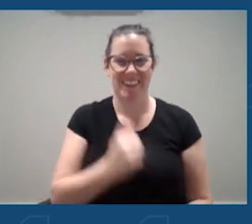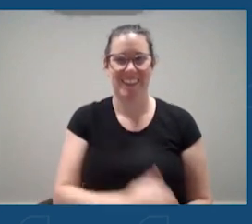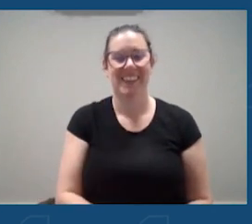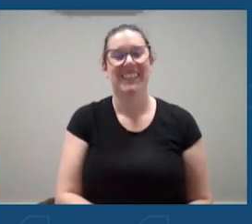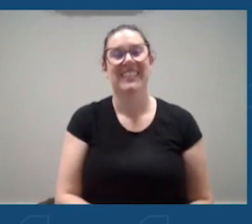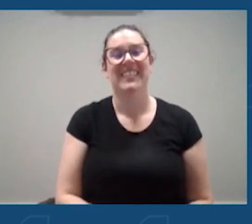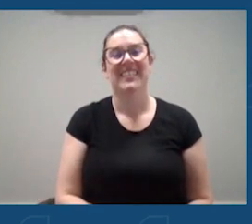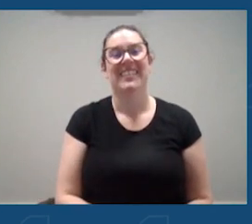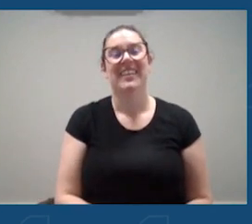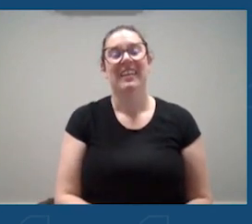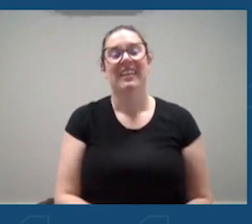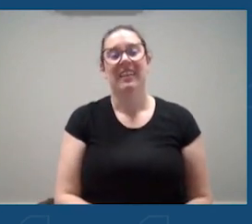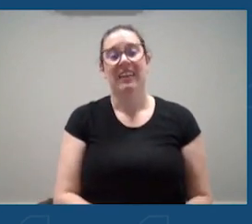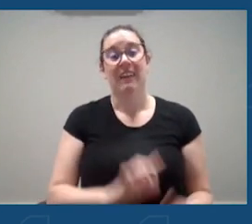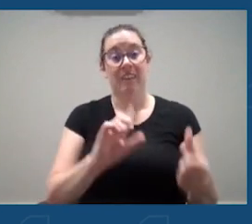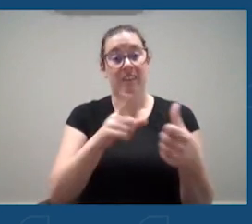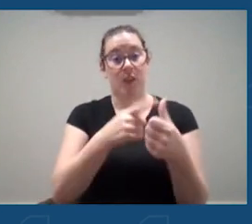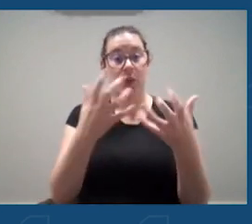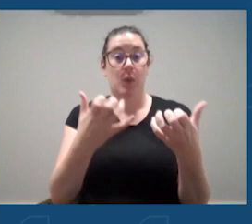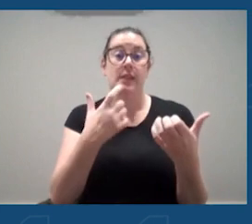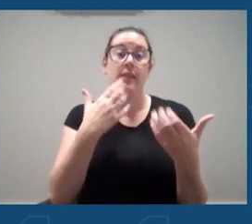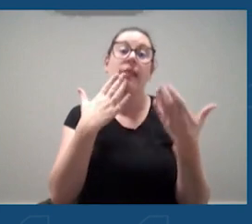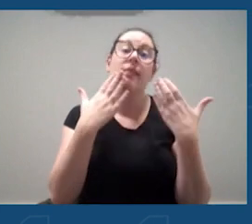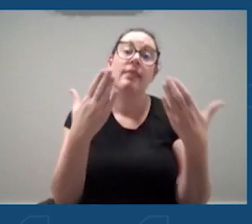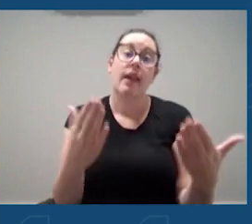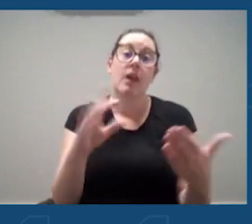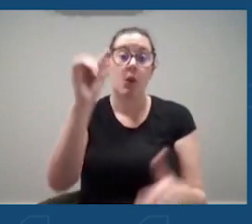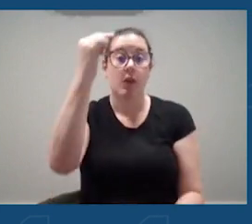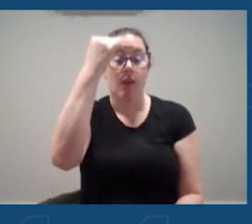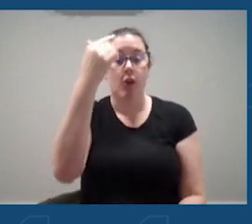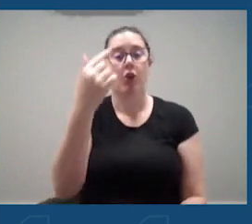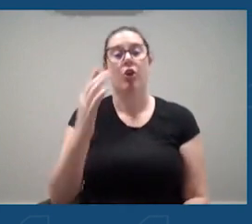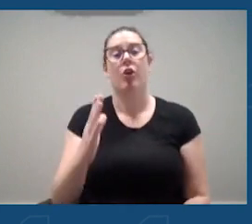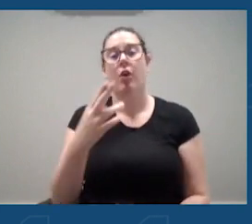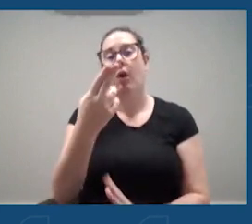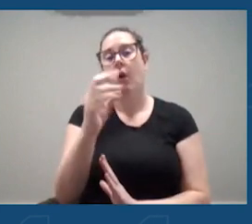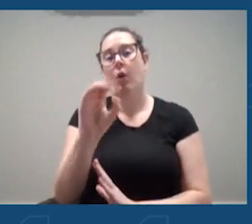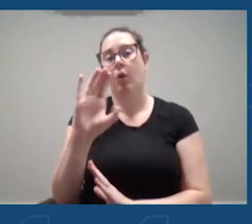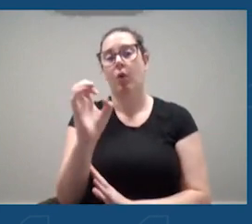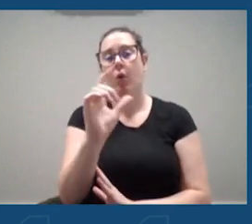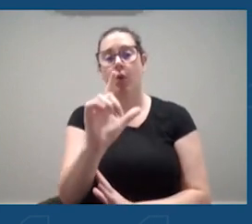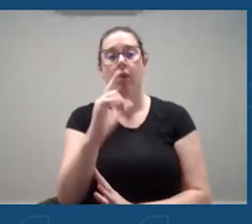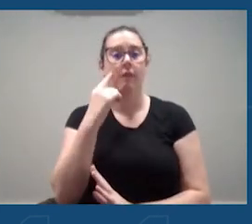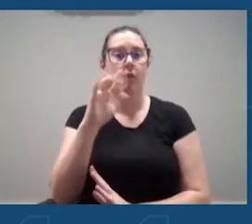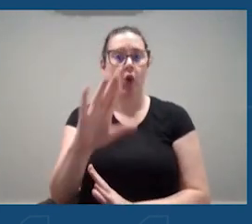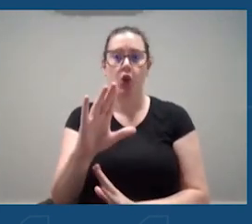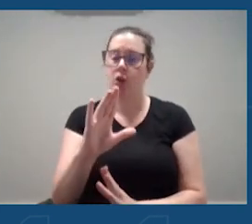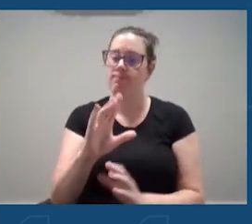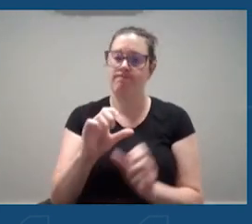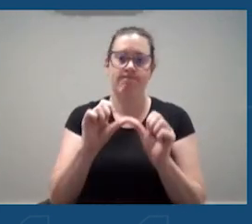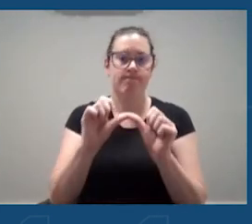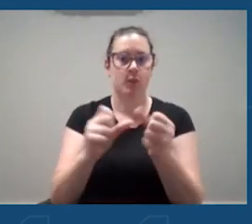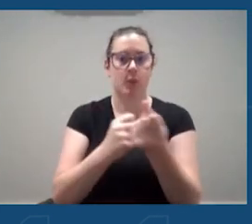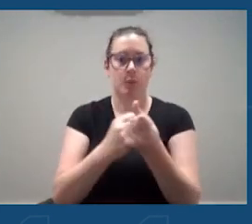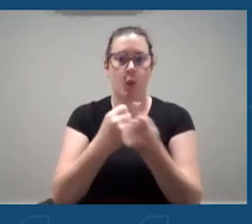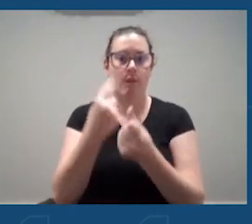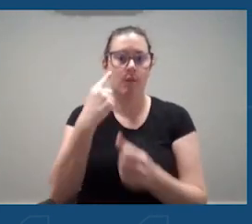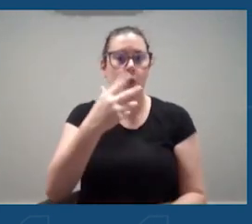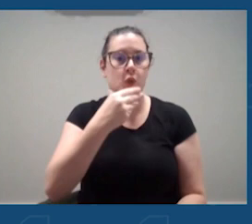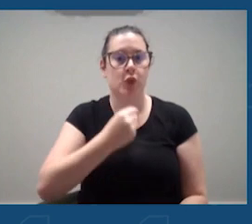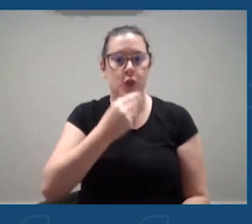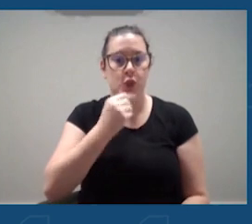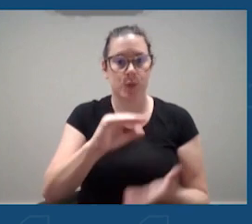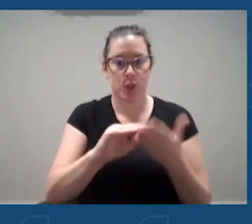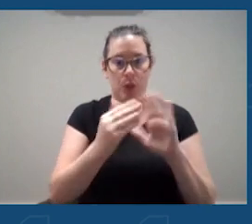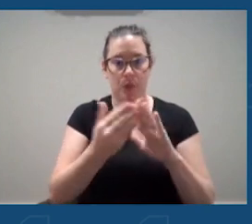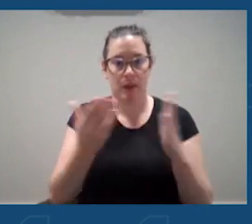First and foremost, I want to say thank you to Governor Hochul for your unwavering support for the Jewish community in New York. Let's give her